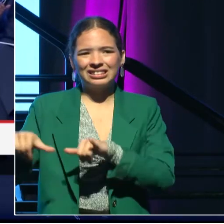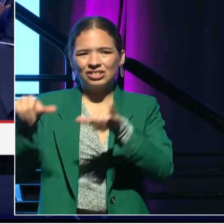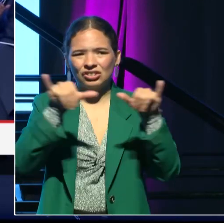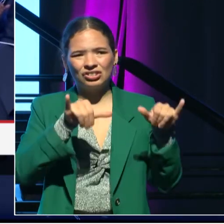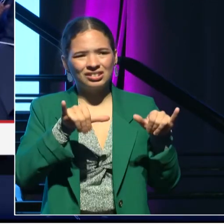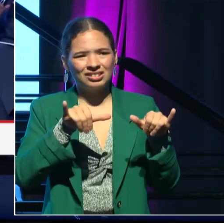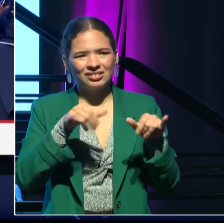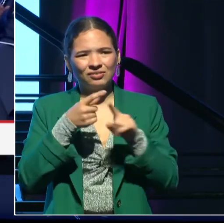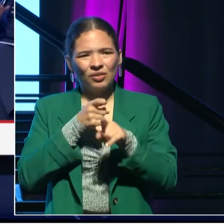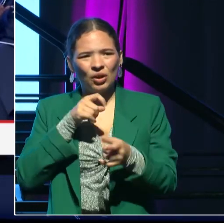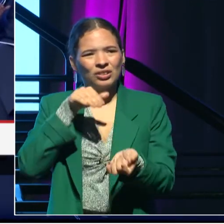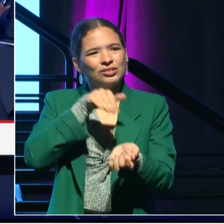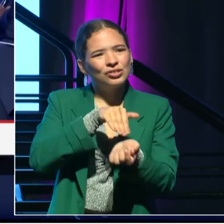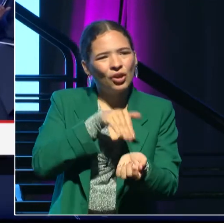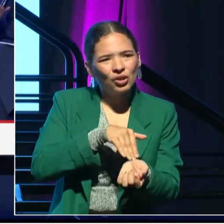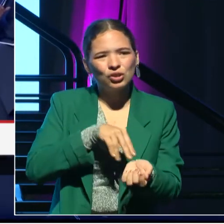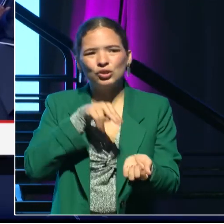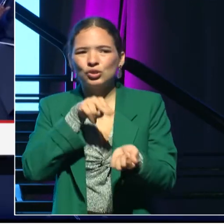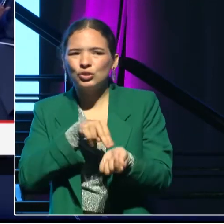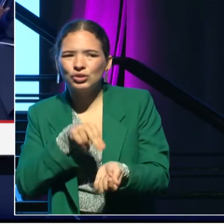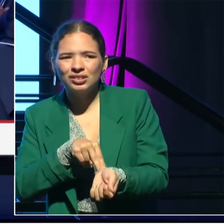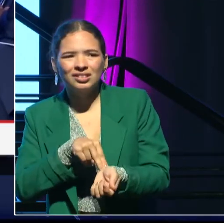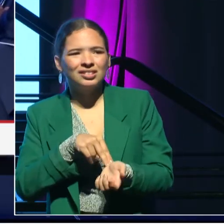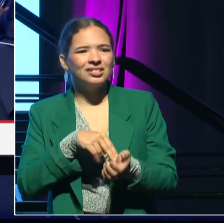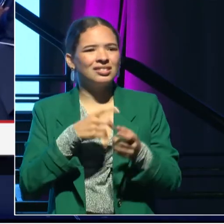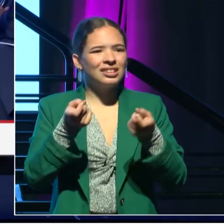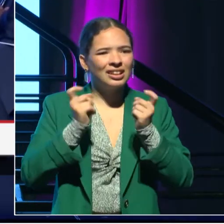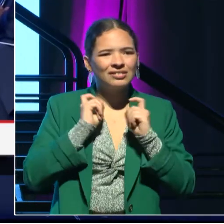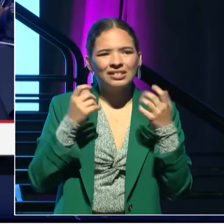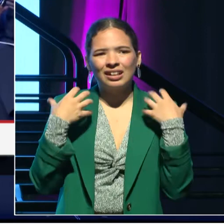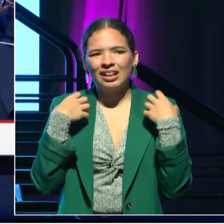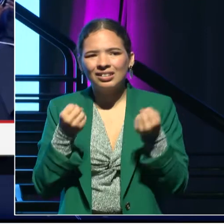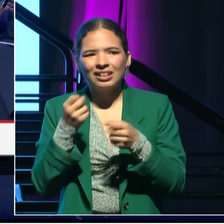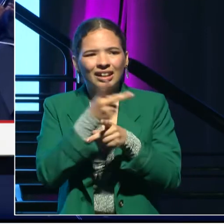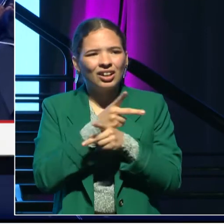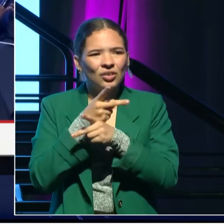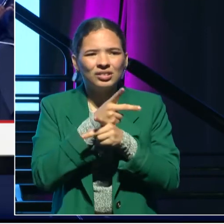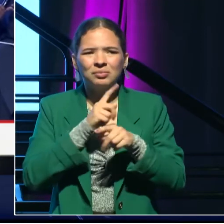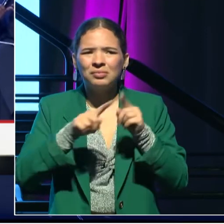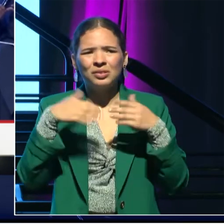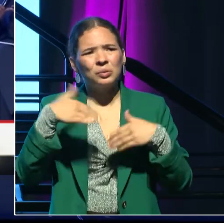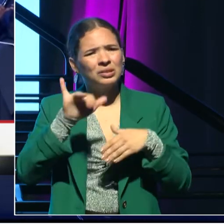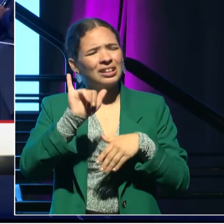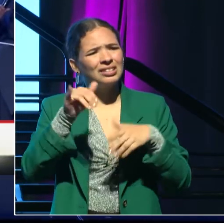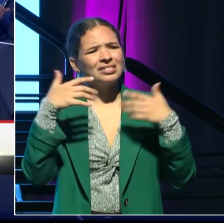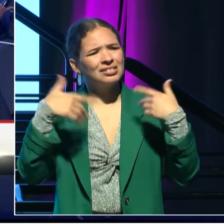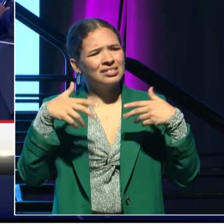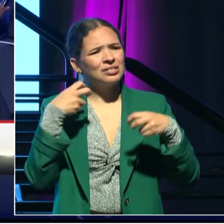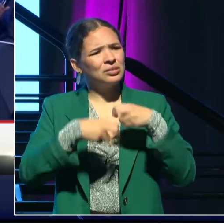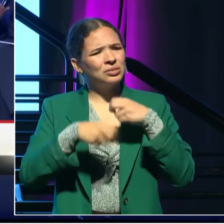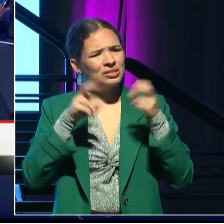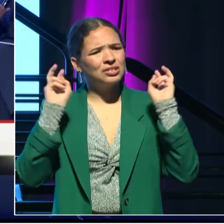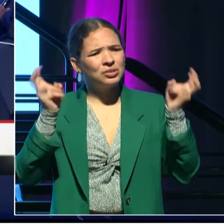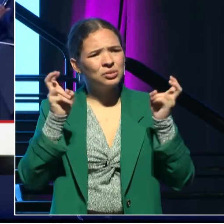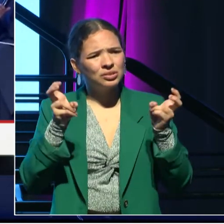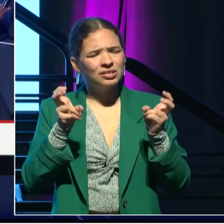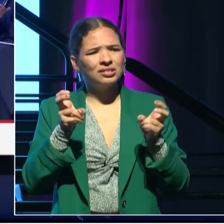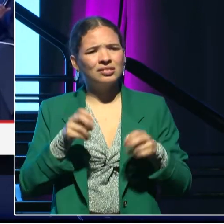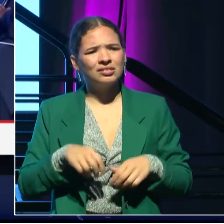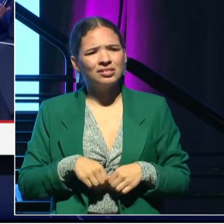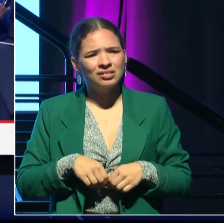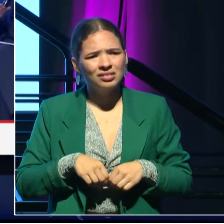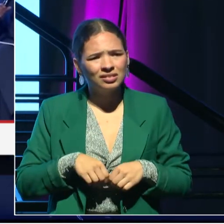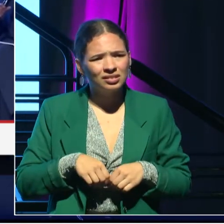are giving us medical health care, because that is a big issue. There's an organization in Cleveland, Risk LD,